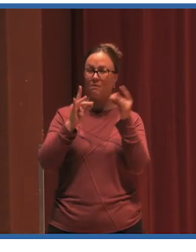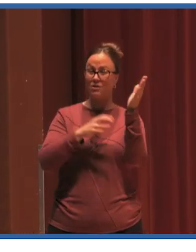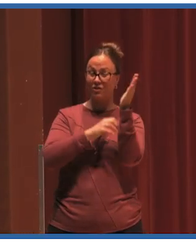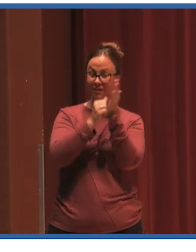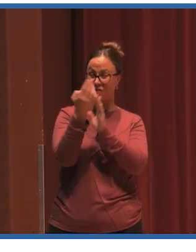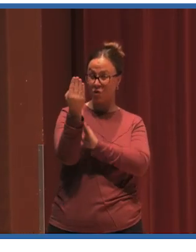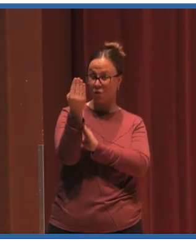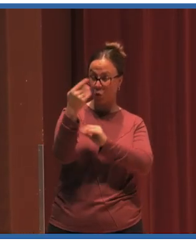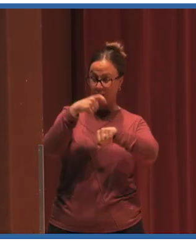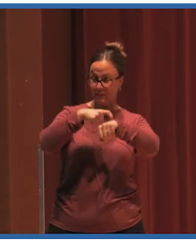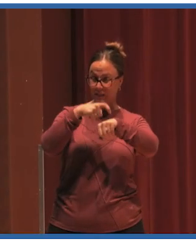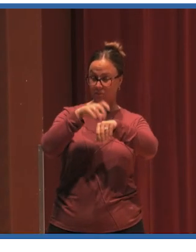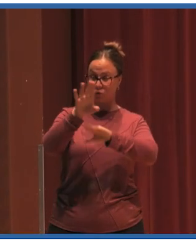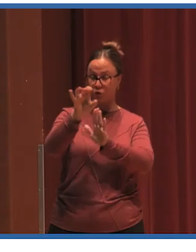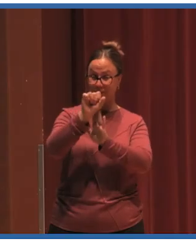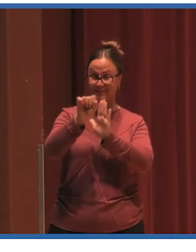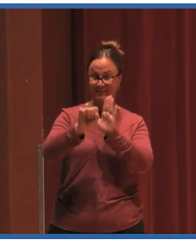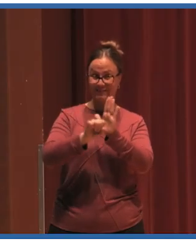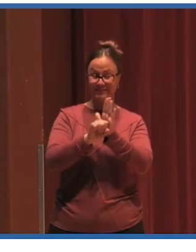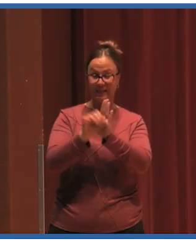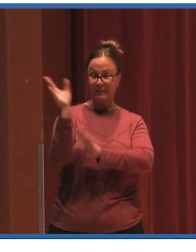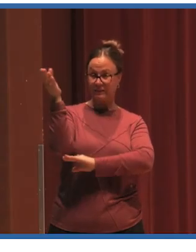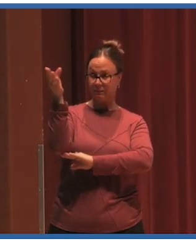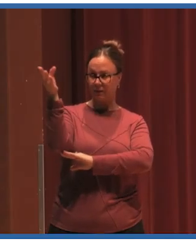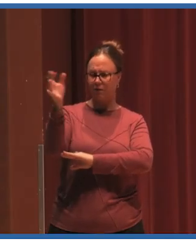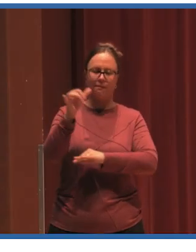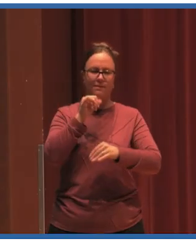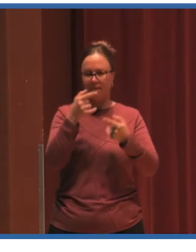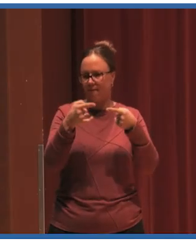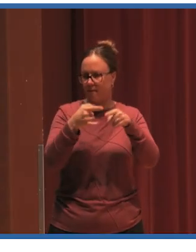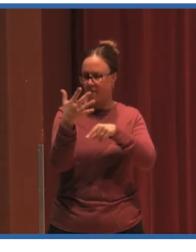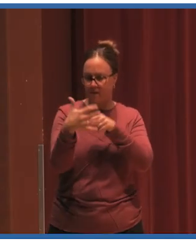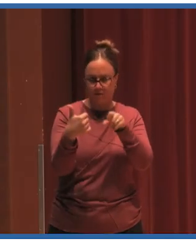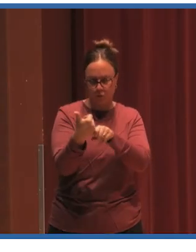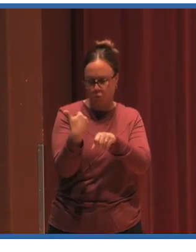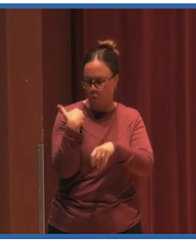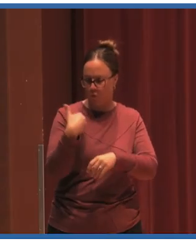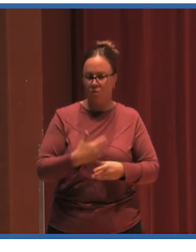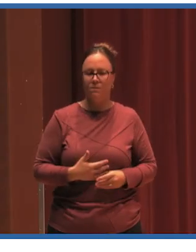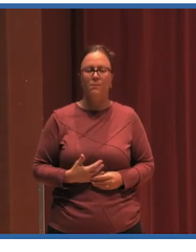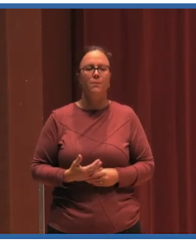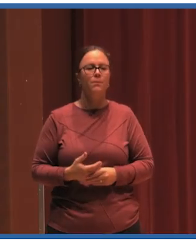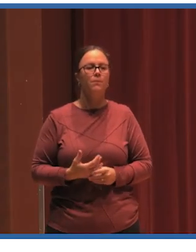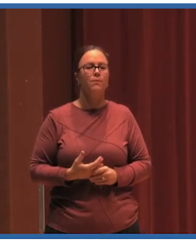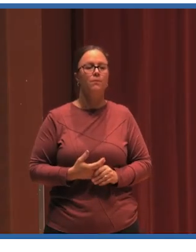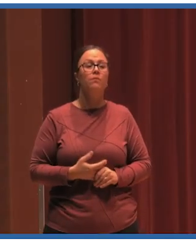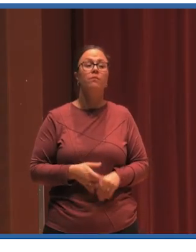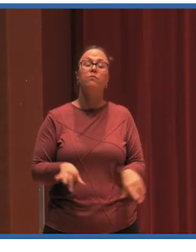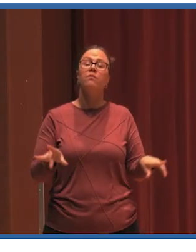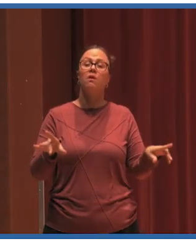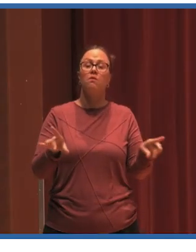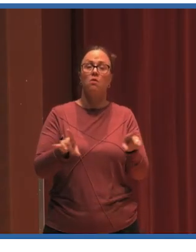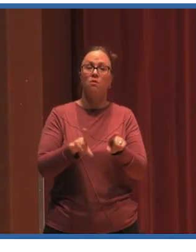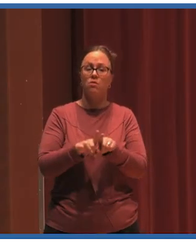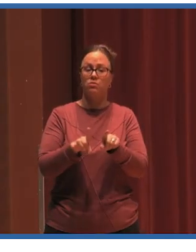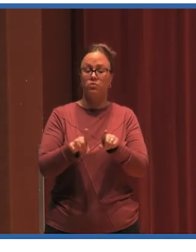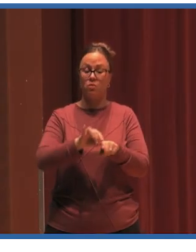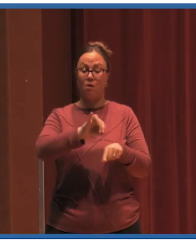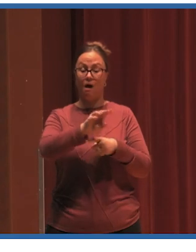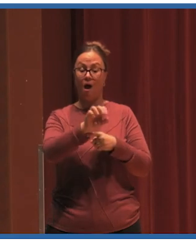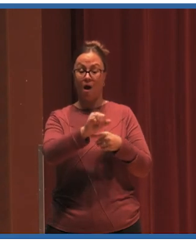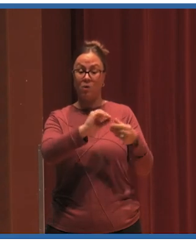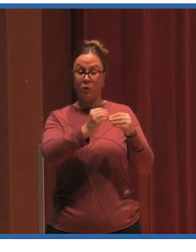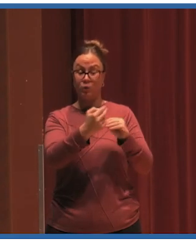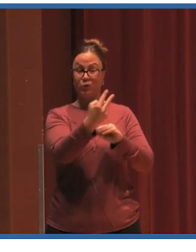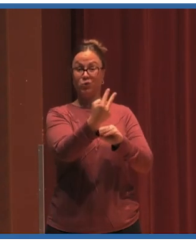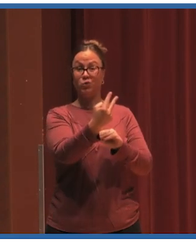times in her State of the State address. That didn't happen 5 years ago. In addition to Iowa being number